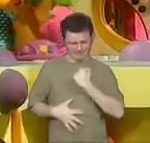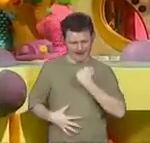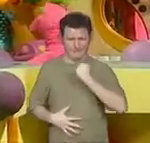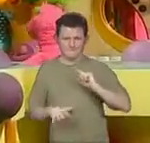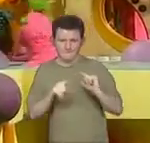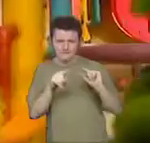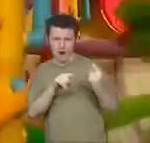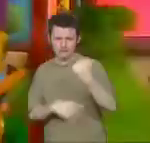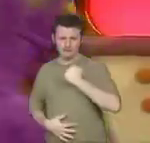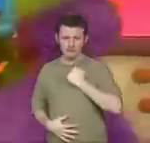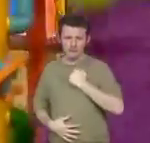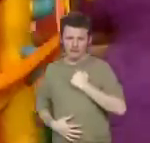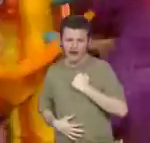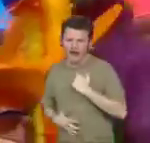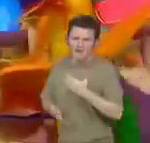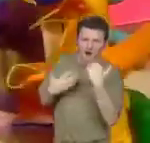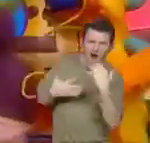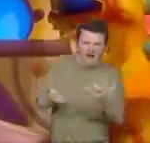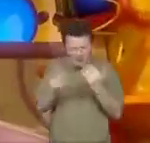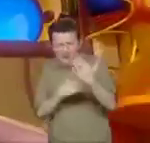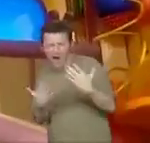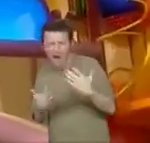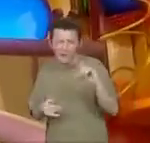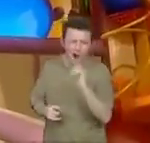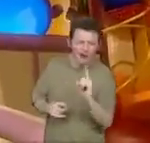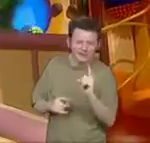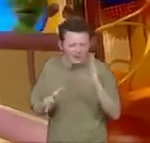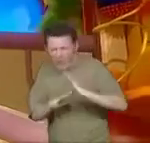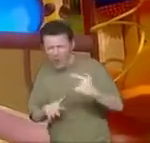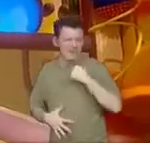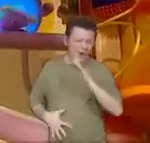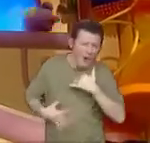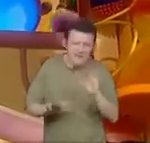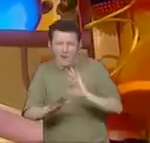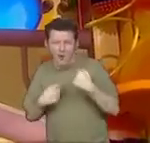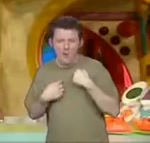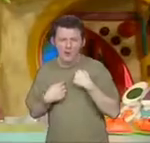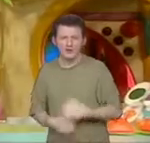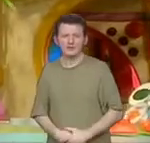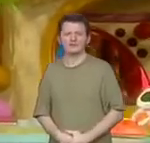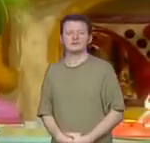get first go. Come along, you must let me have a go, because